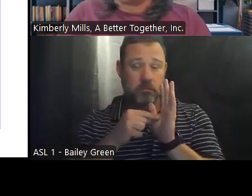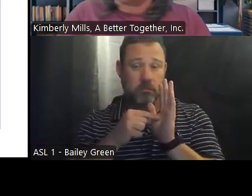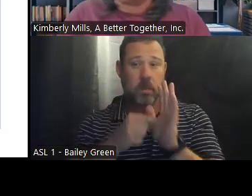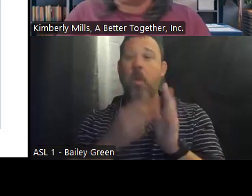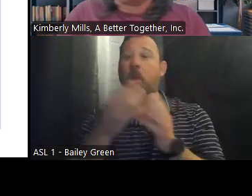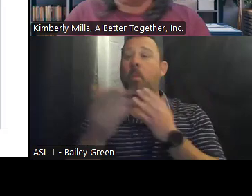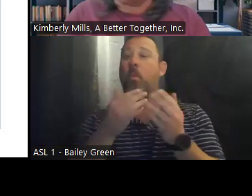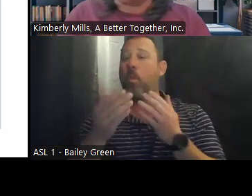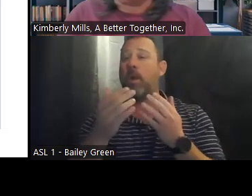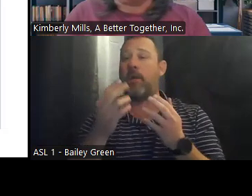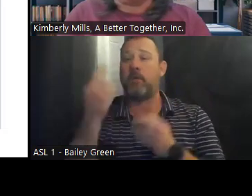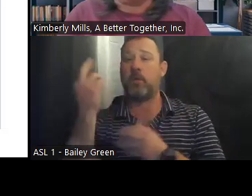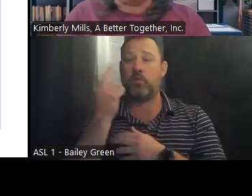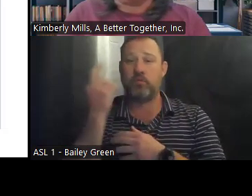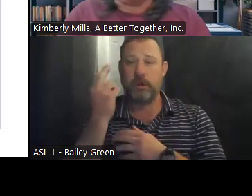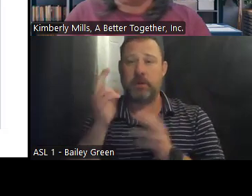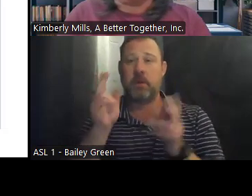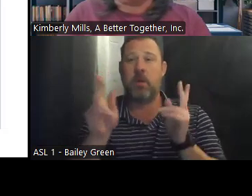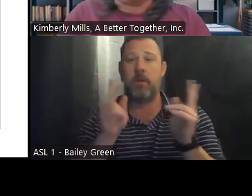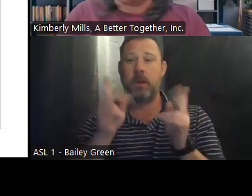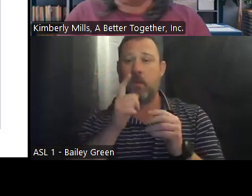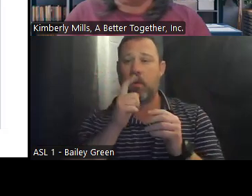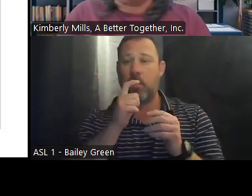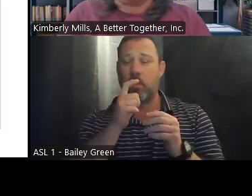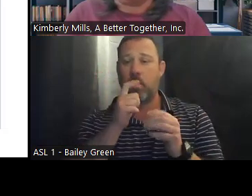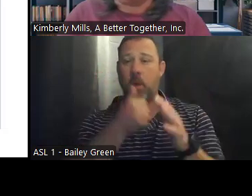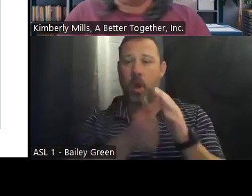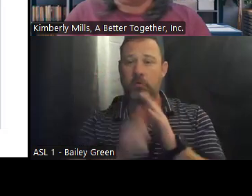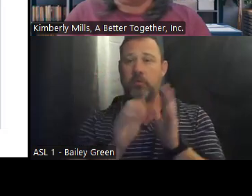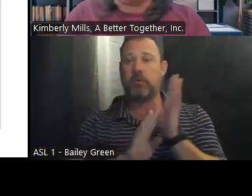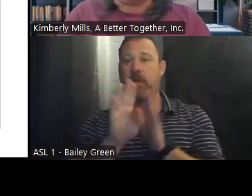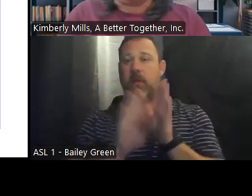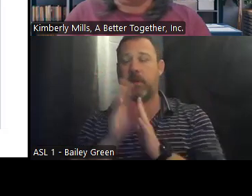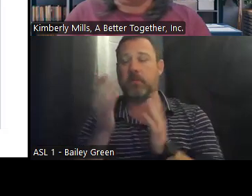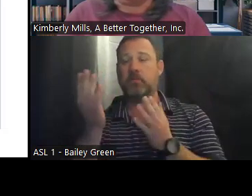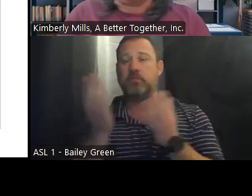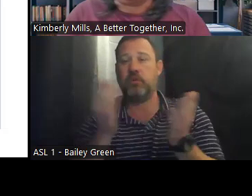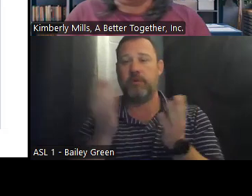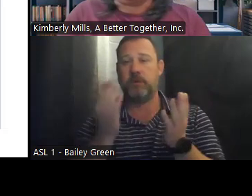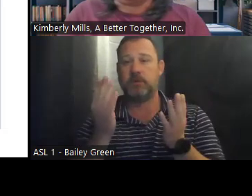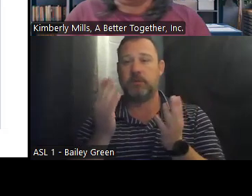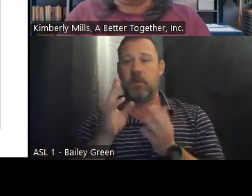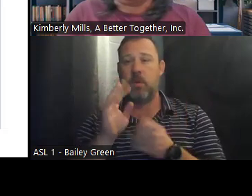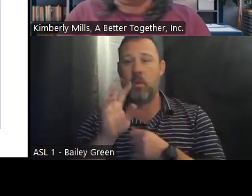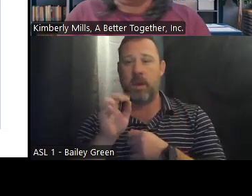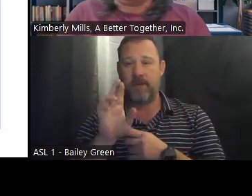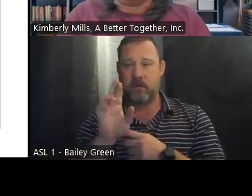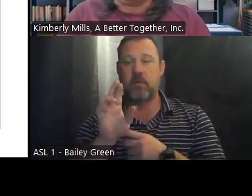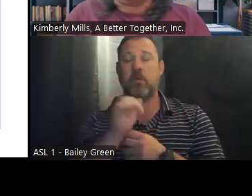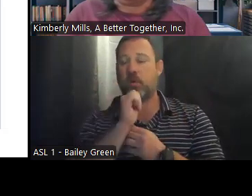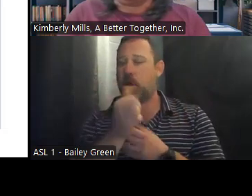whatever reasons the people who are under the developmental services waiver were